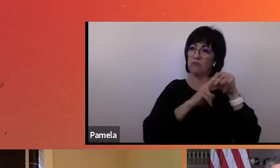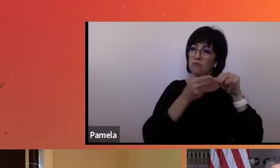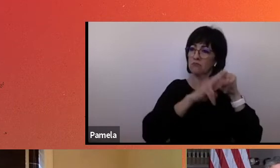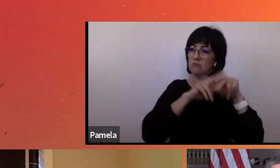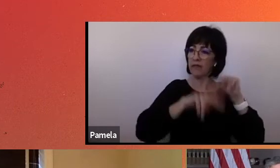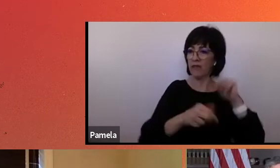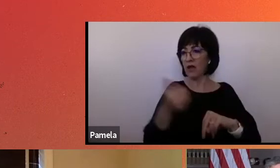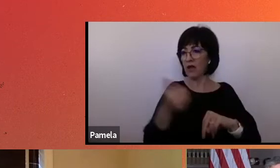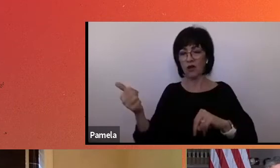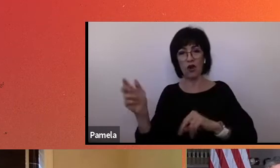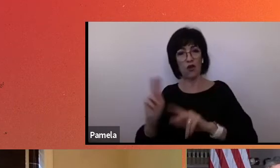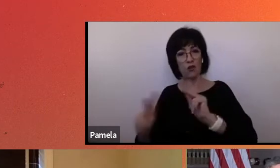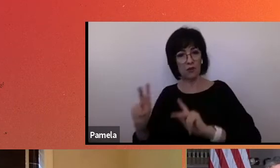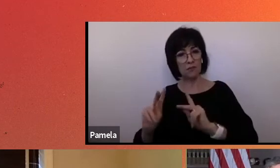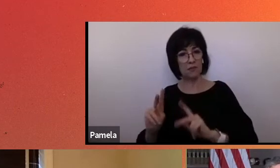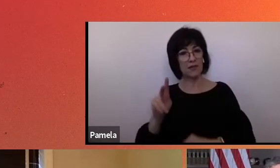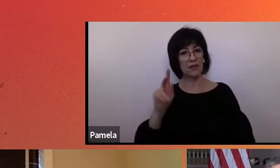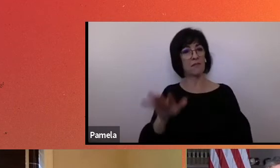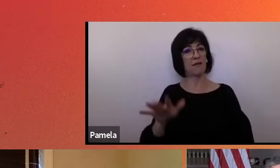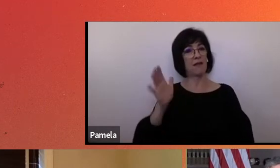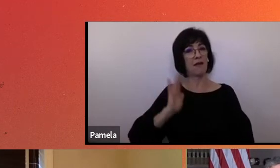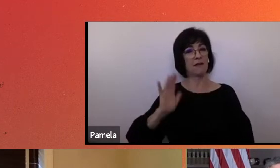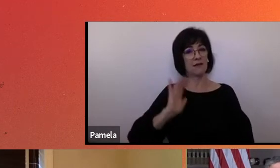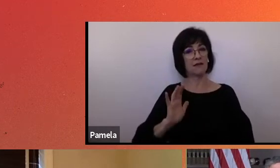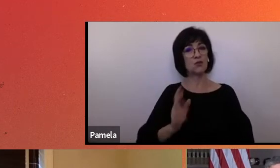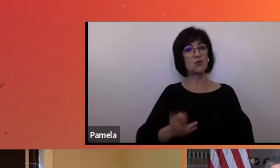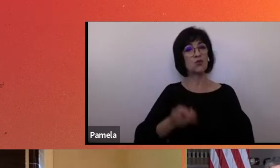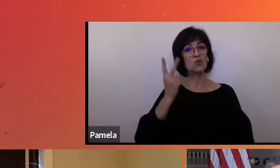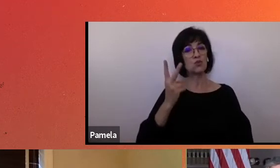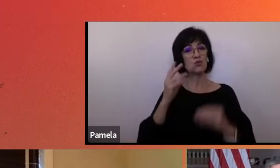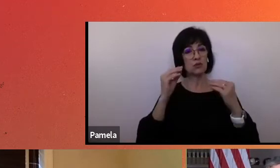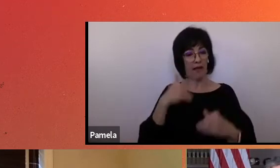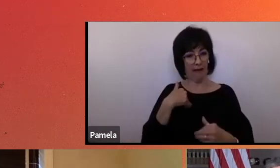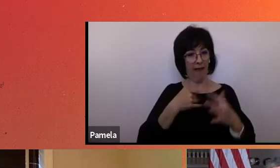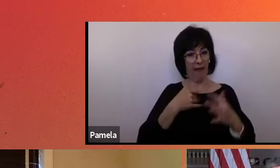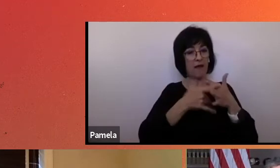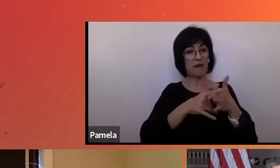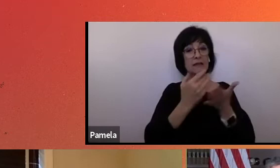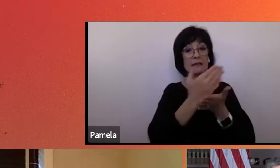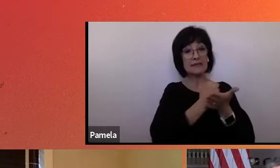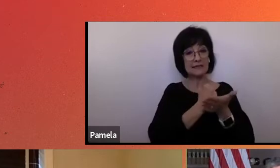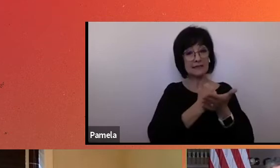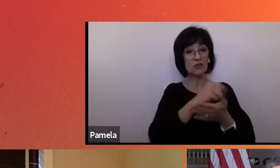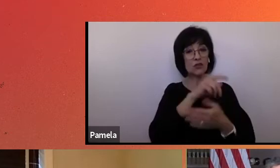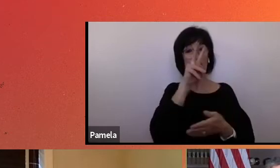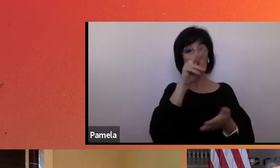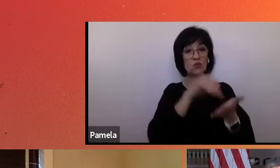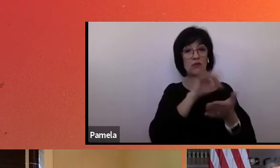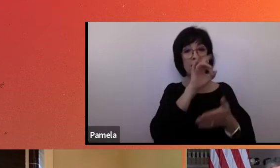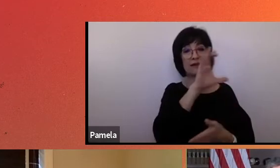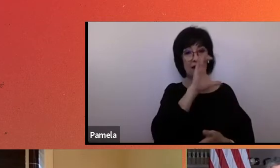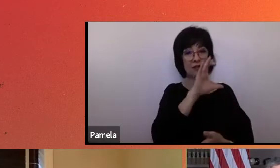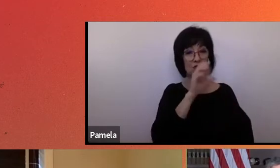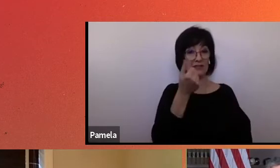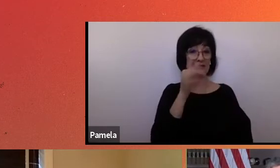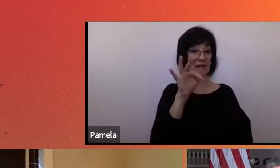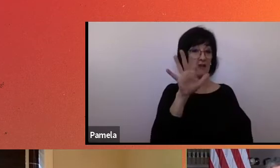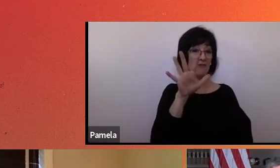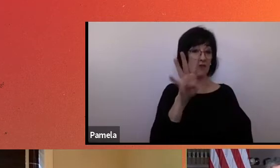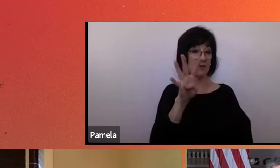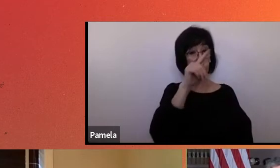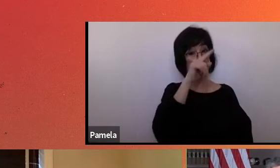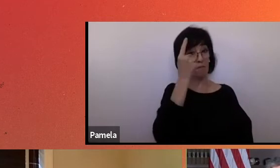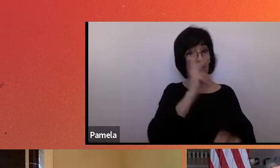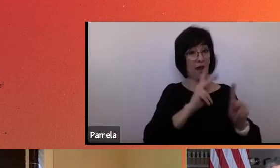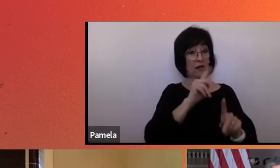had a dual teaching salary. Beginning salary for black teachers was $2,800. This was in